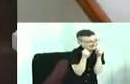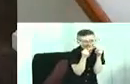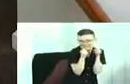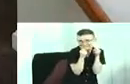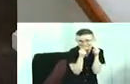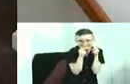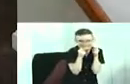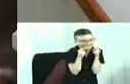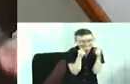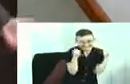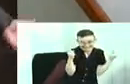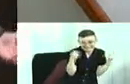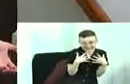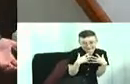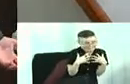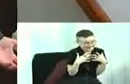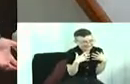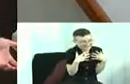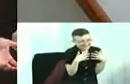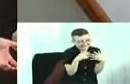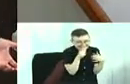afraid for their own safety.